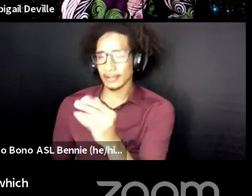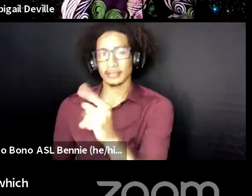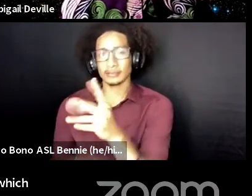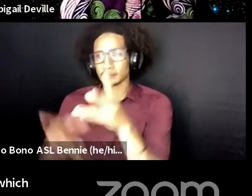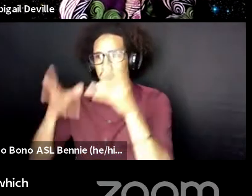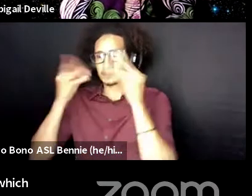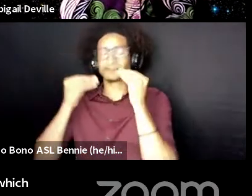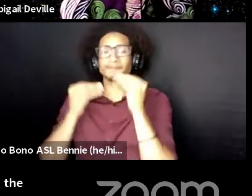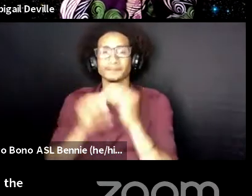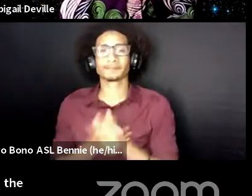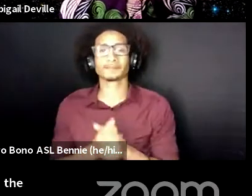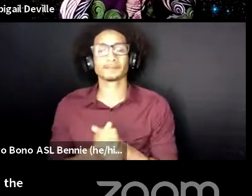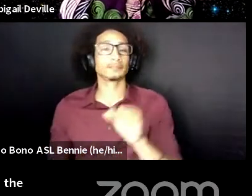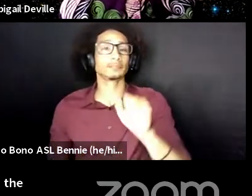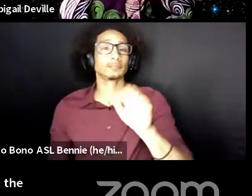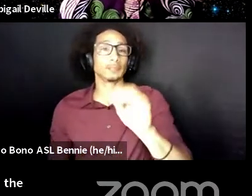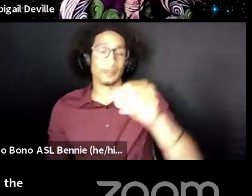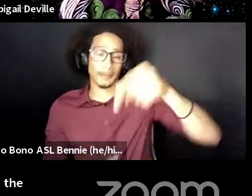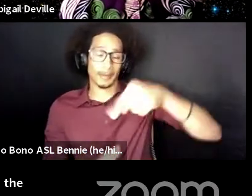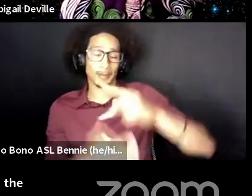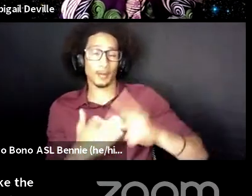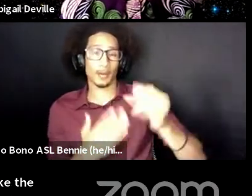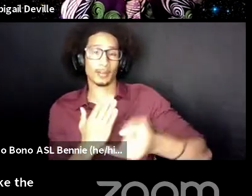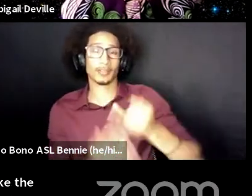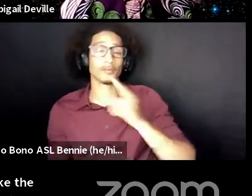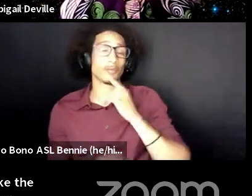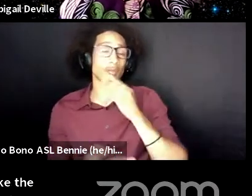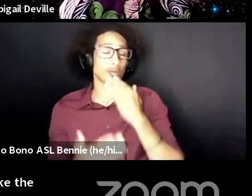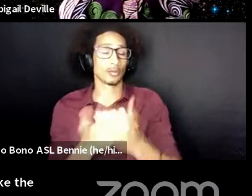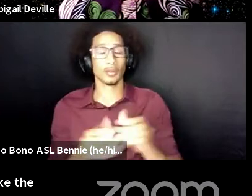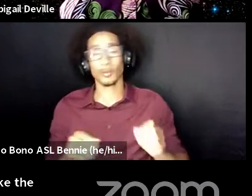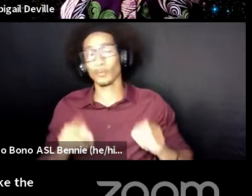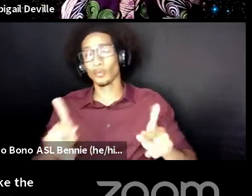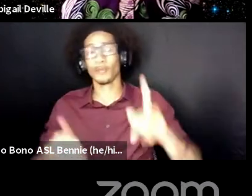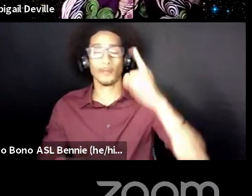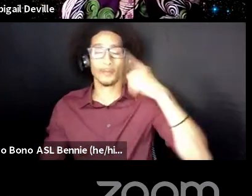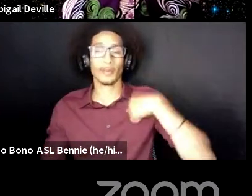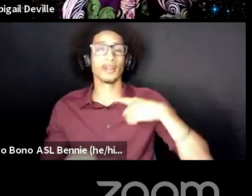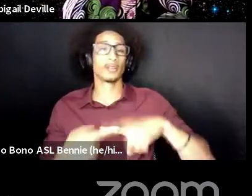to go really big in order to highlight or question.